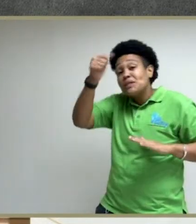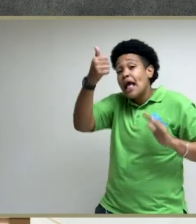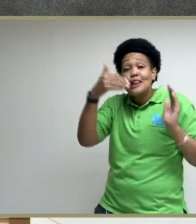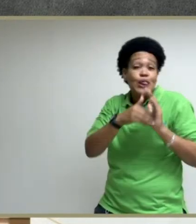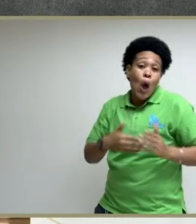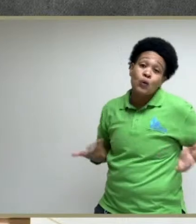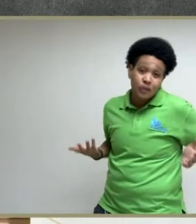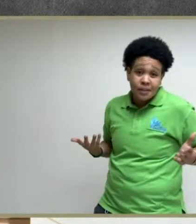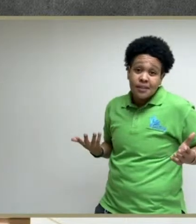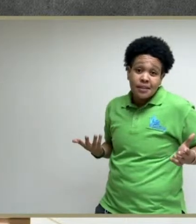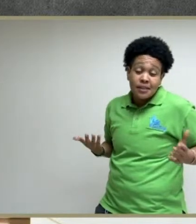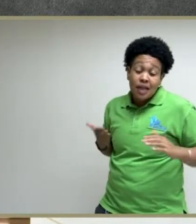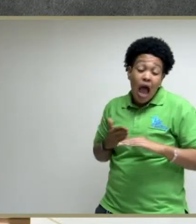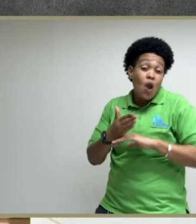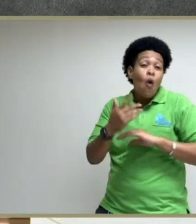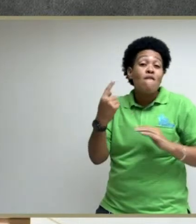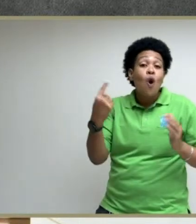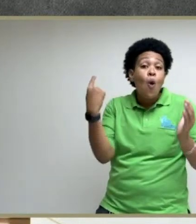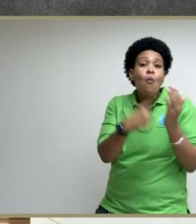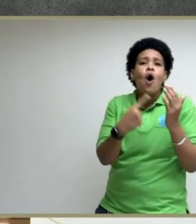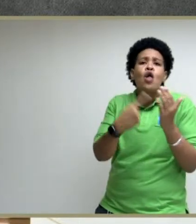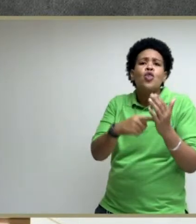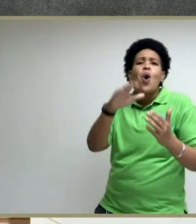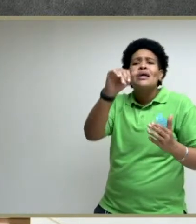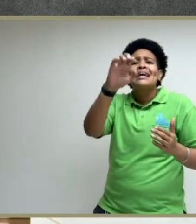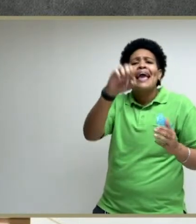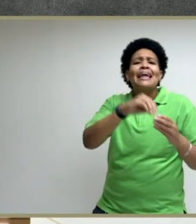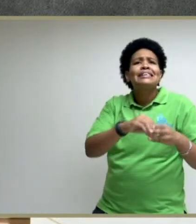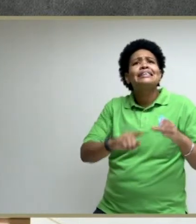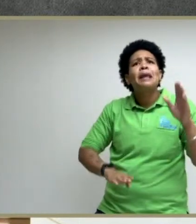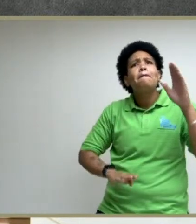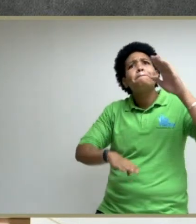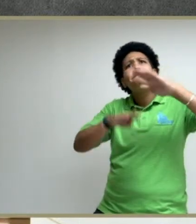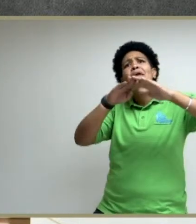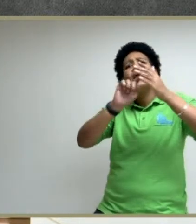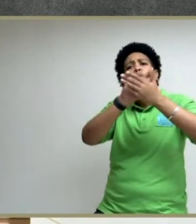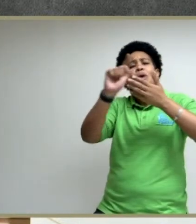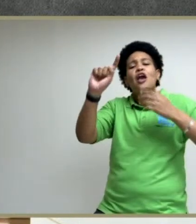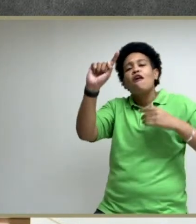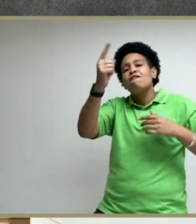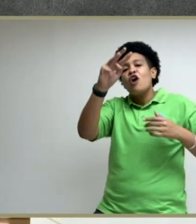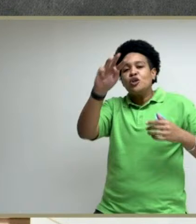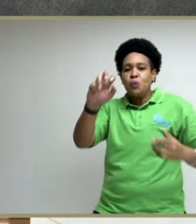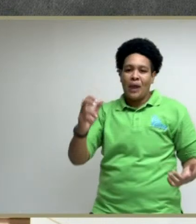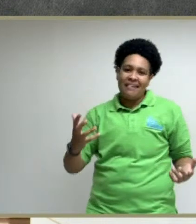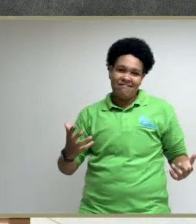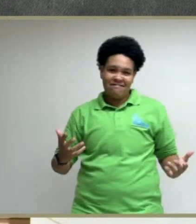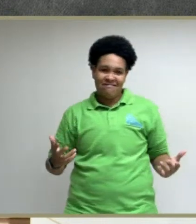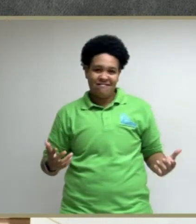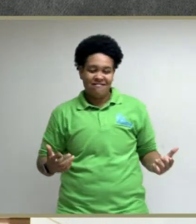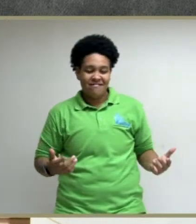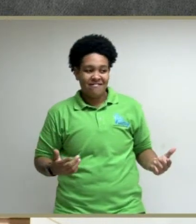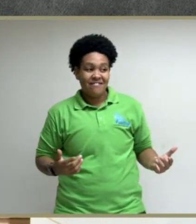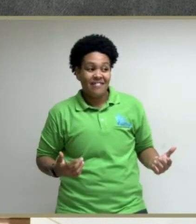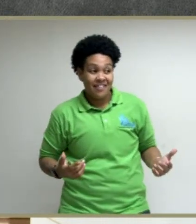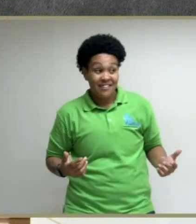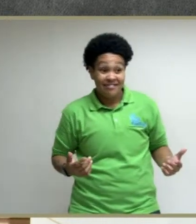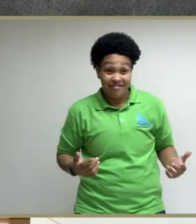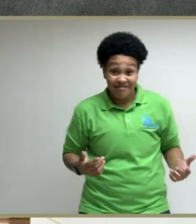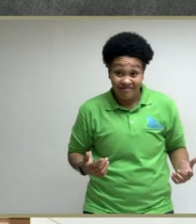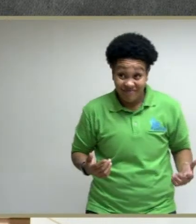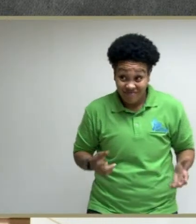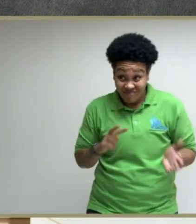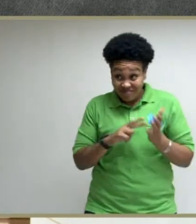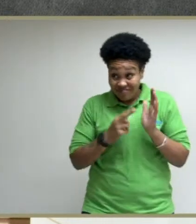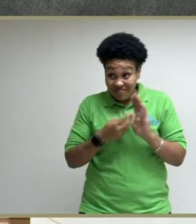wave and just over 1,000 cases in the peak week of the first wave. Now, it means also that